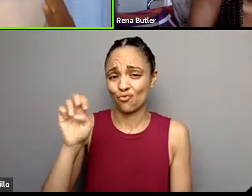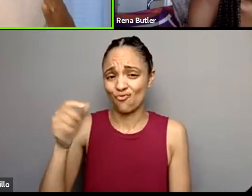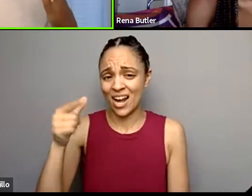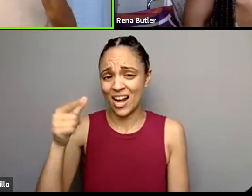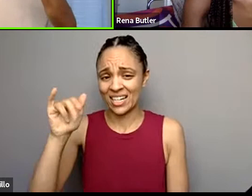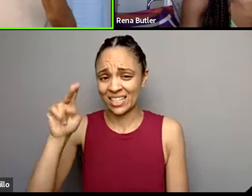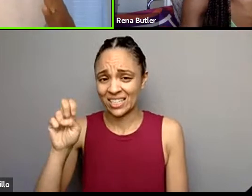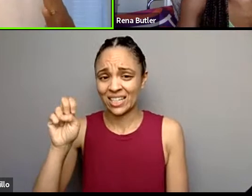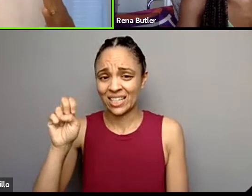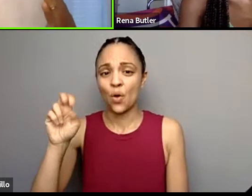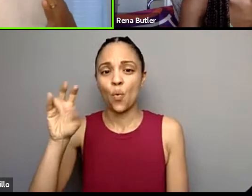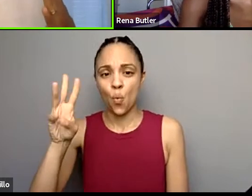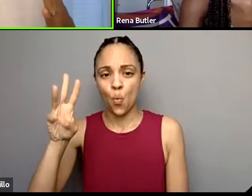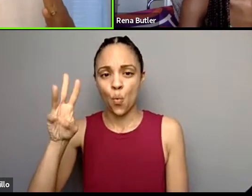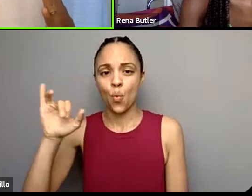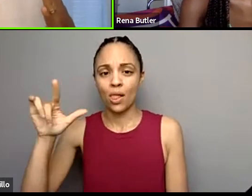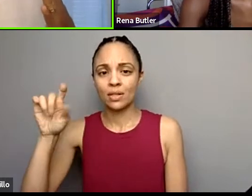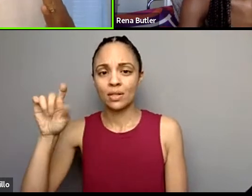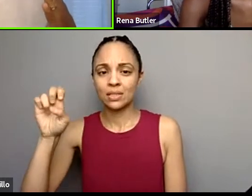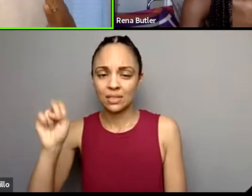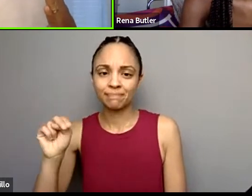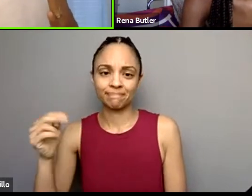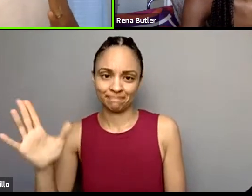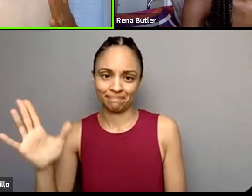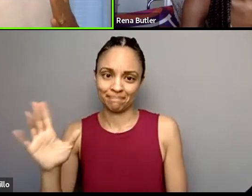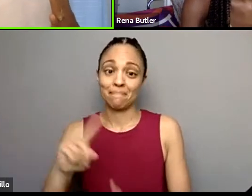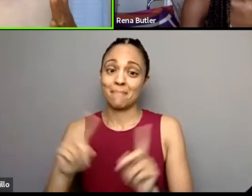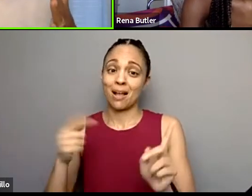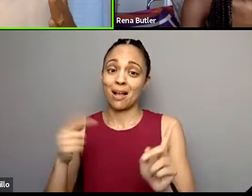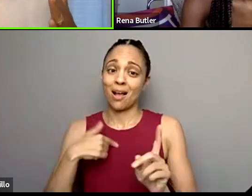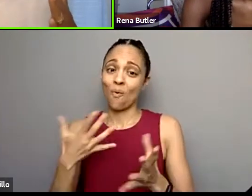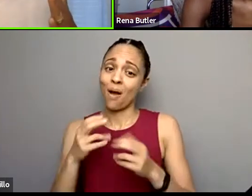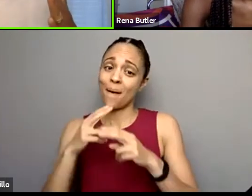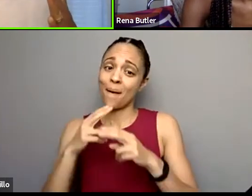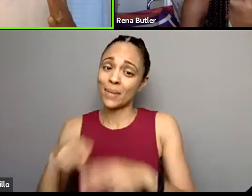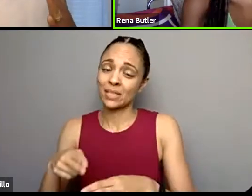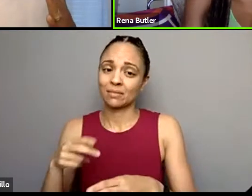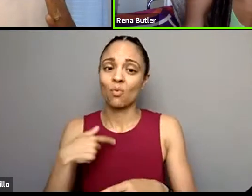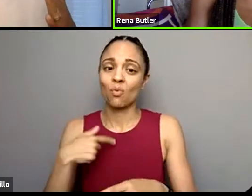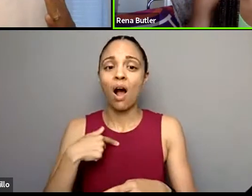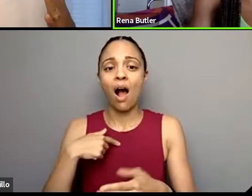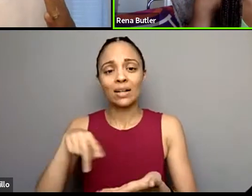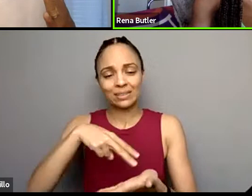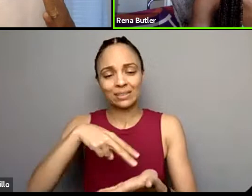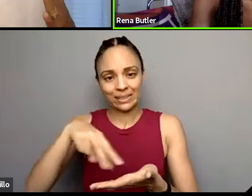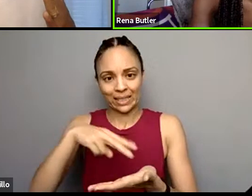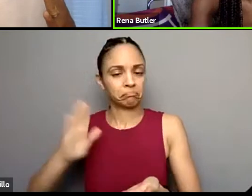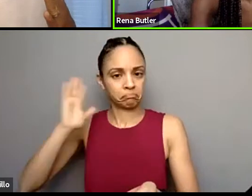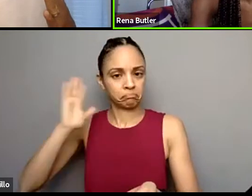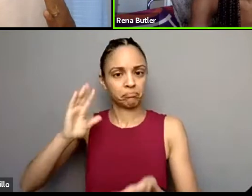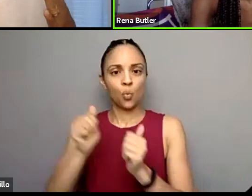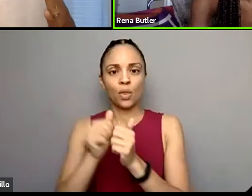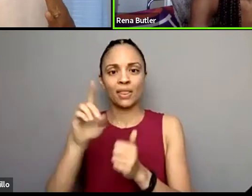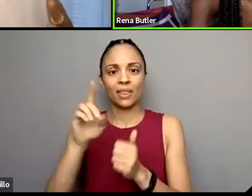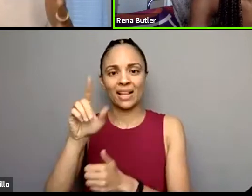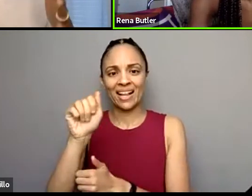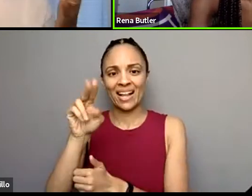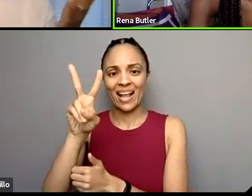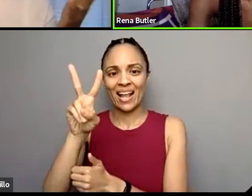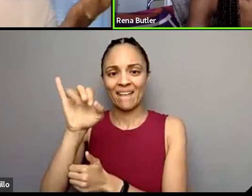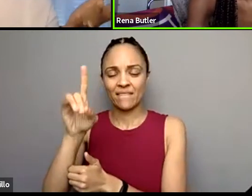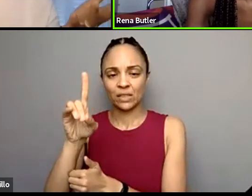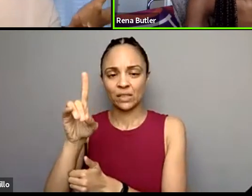when I was dancing for David Rousseff and he wouldn't go to shows. Yeah, I do the same.